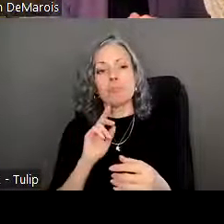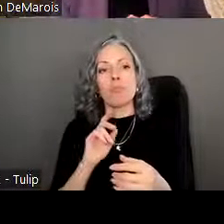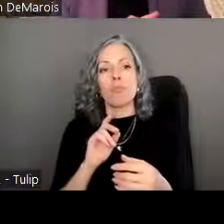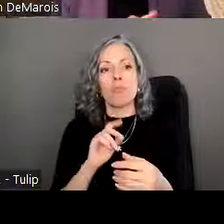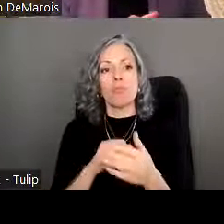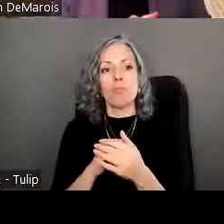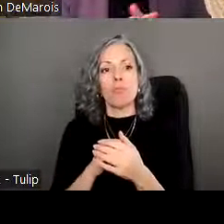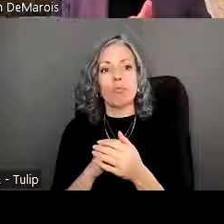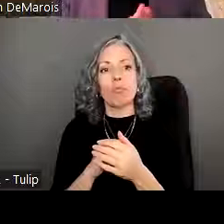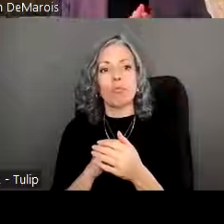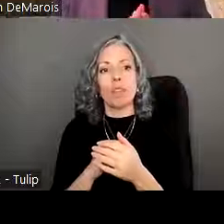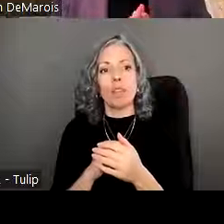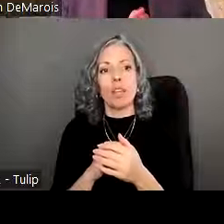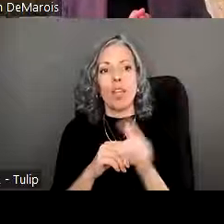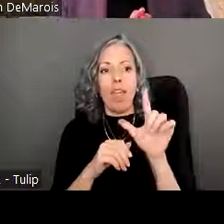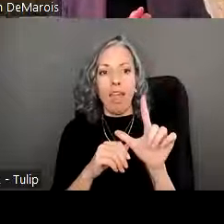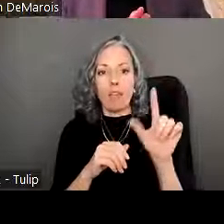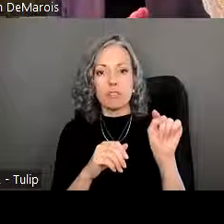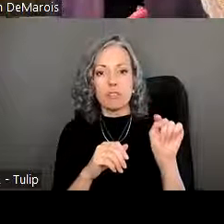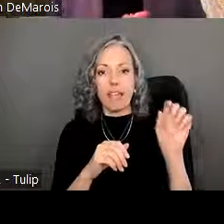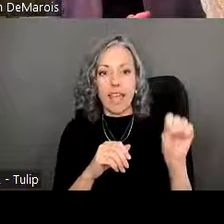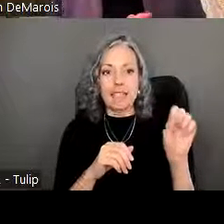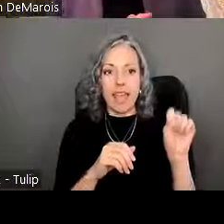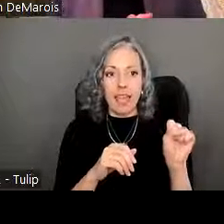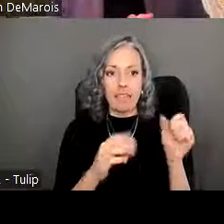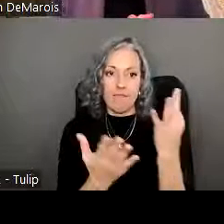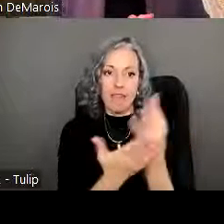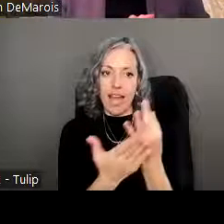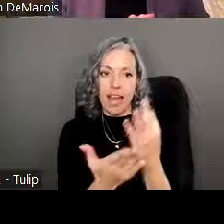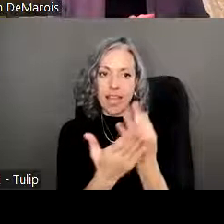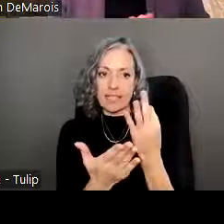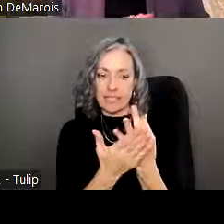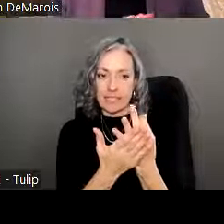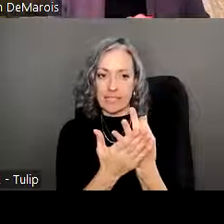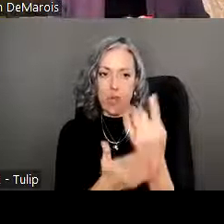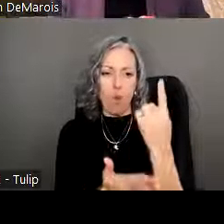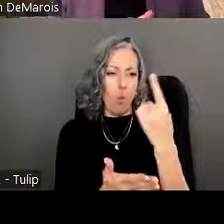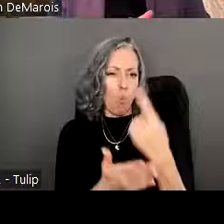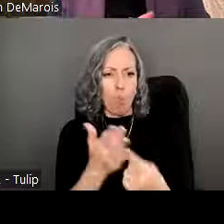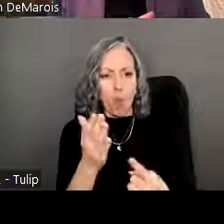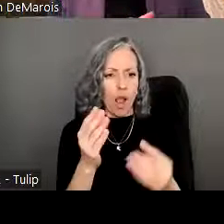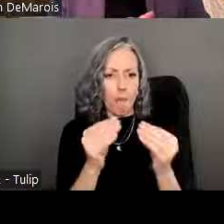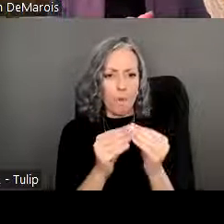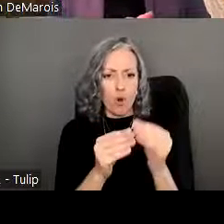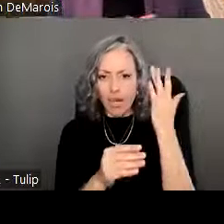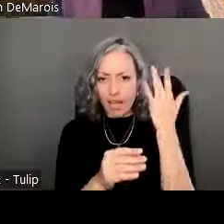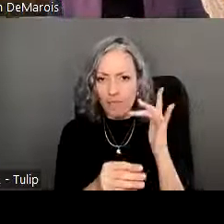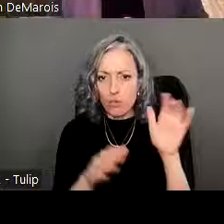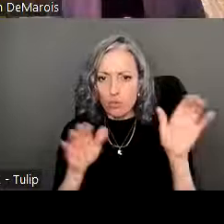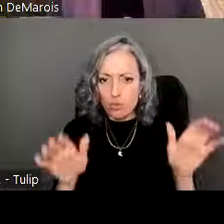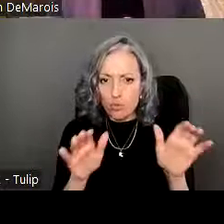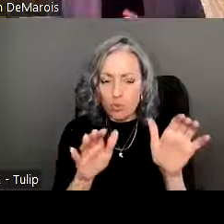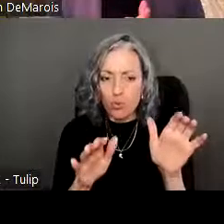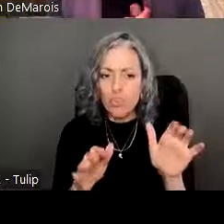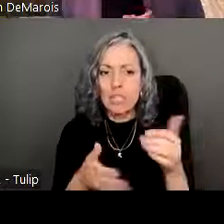about, is long-term services and supports financing. What more could California do